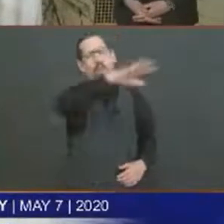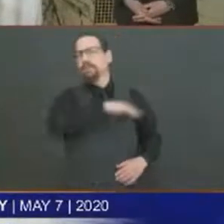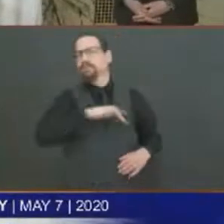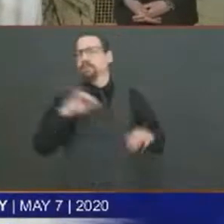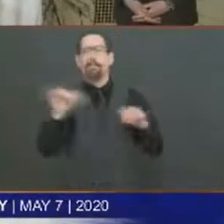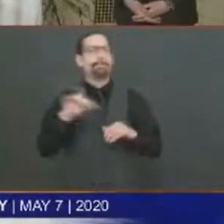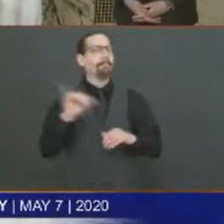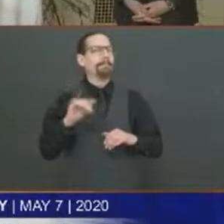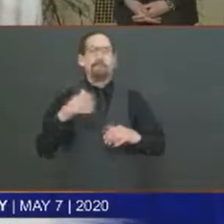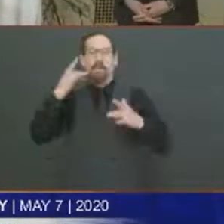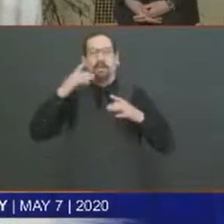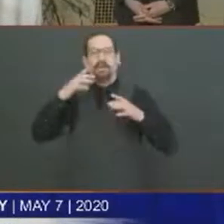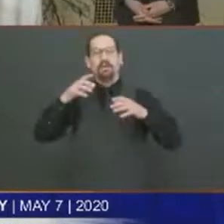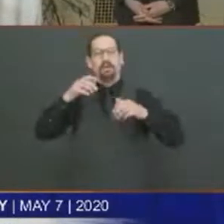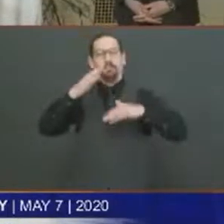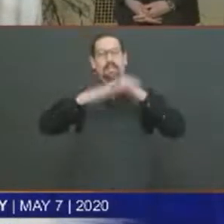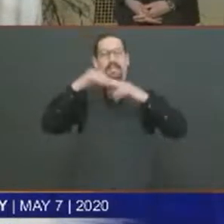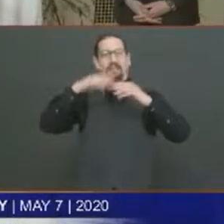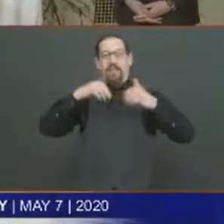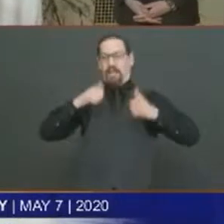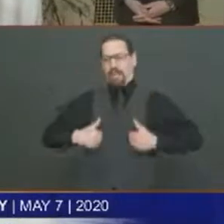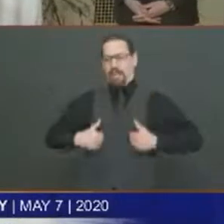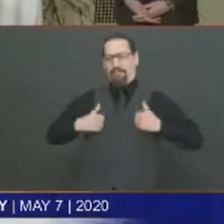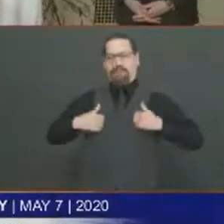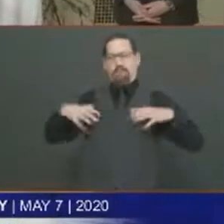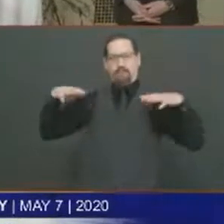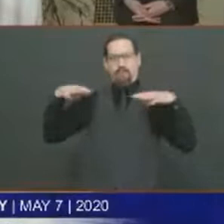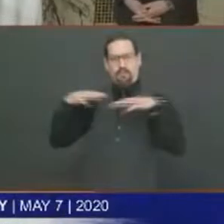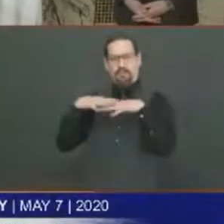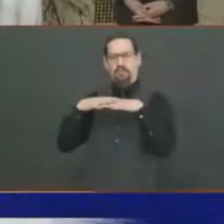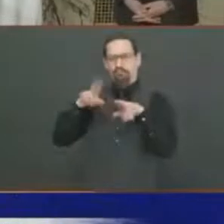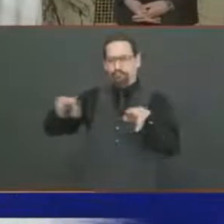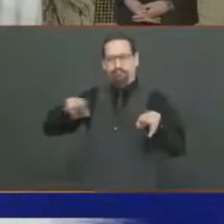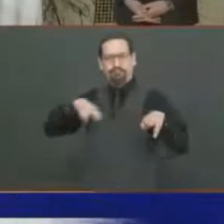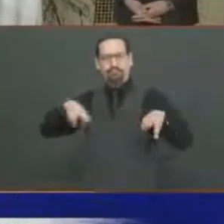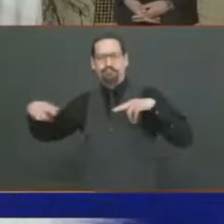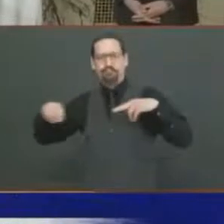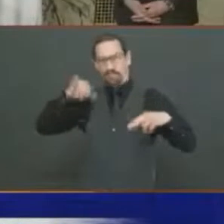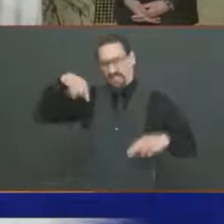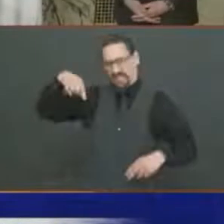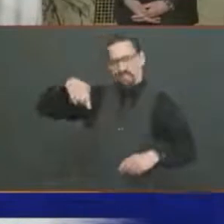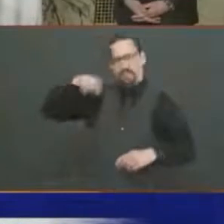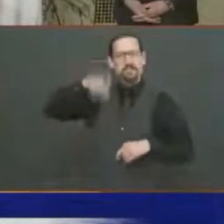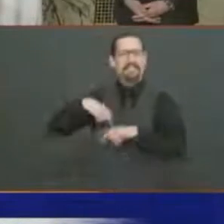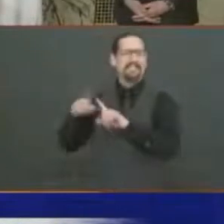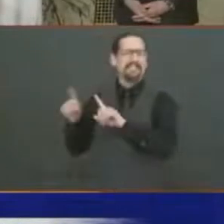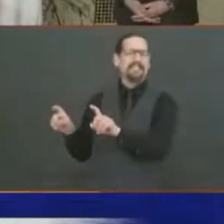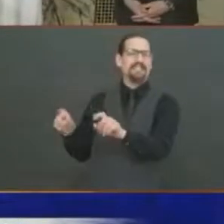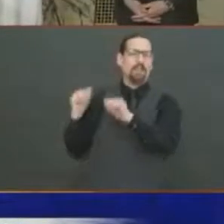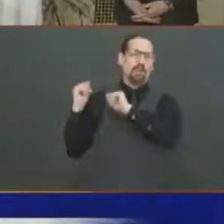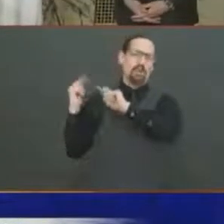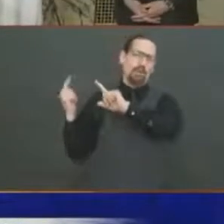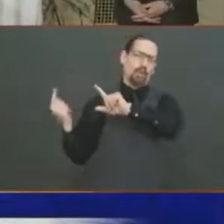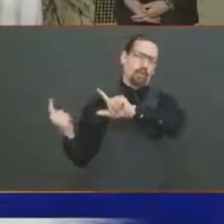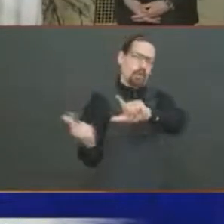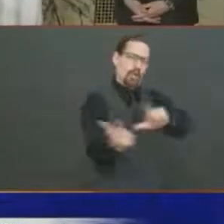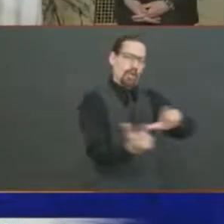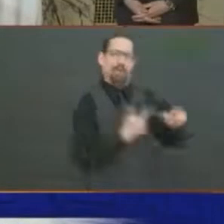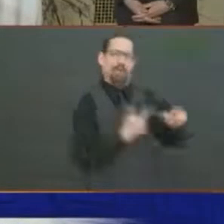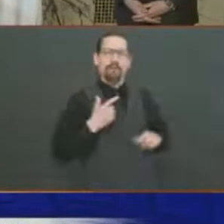Those steps have included cohorting of patients, bringing the patients who have